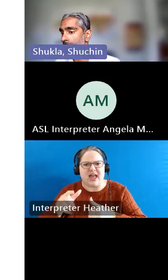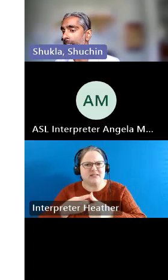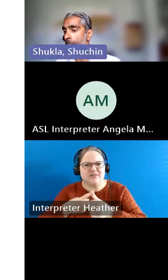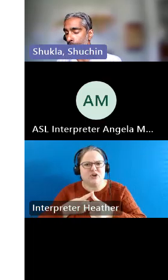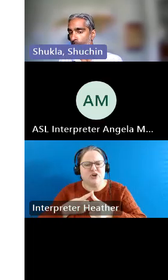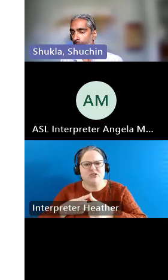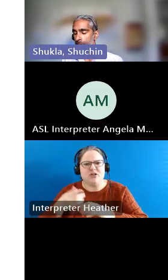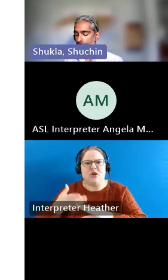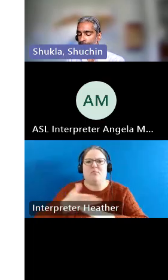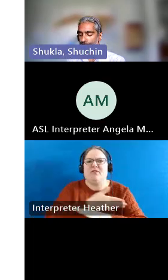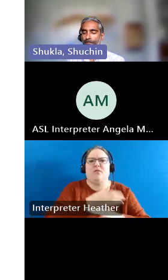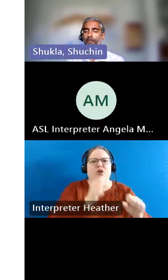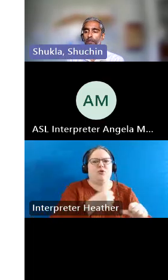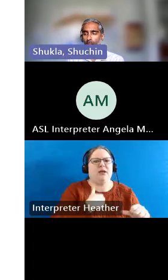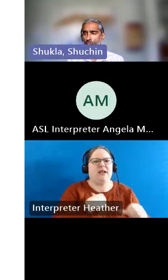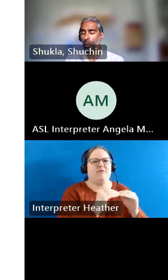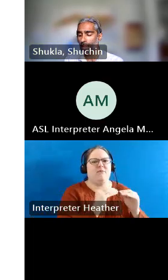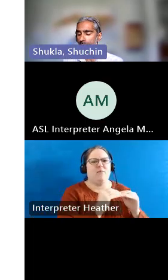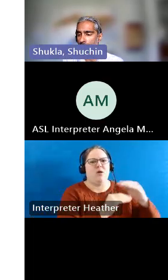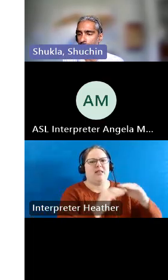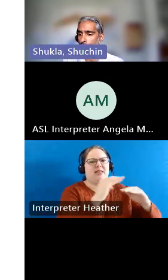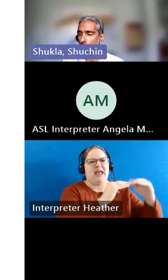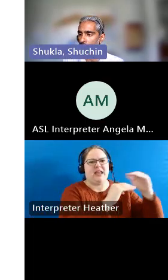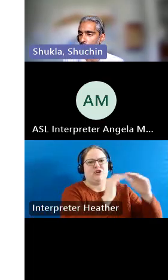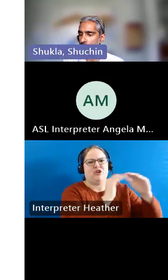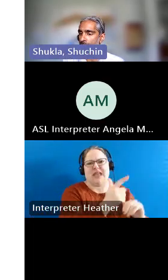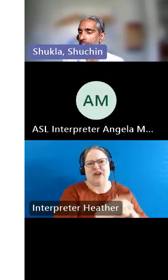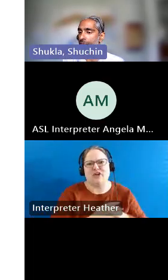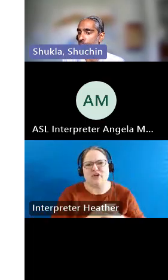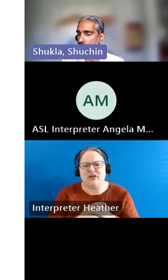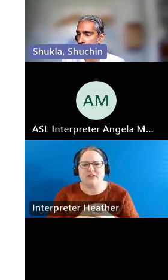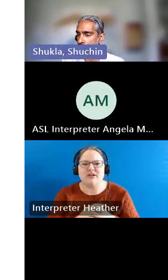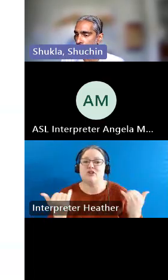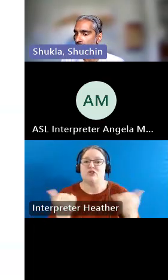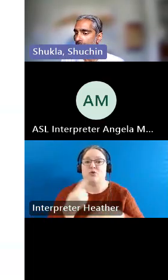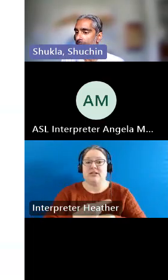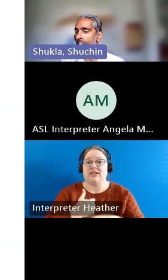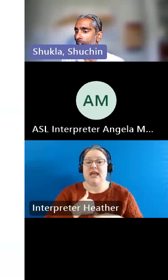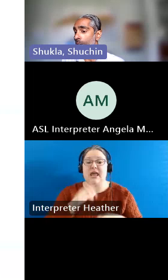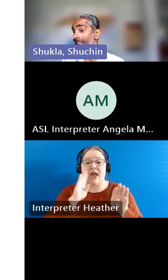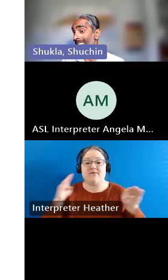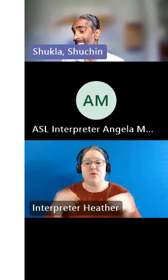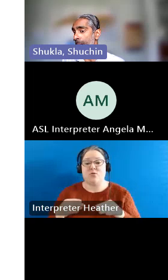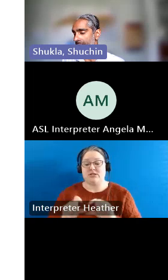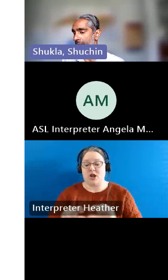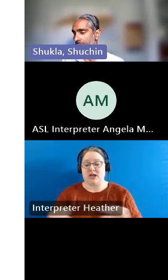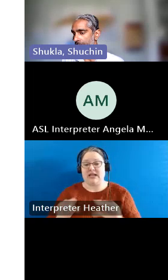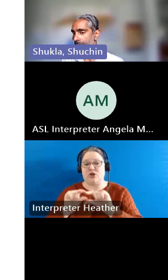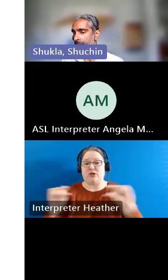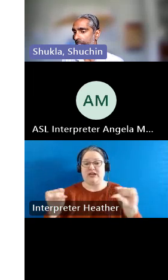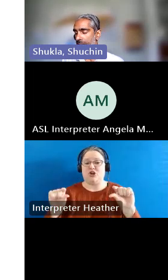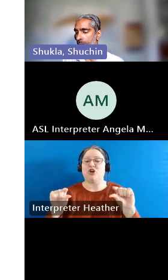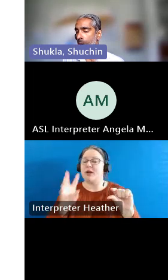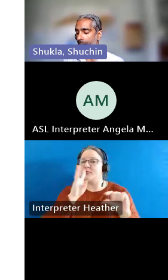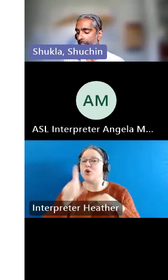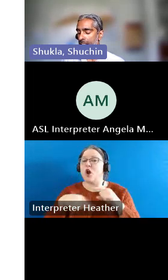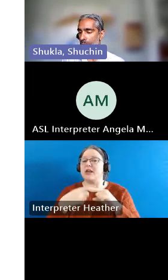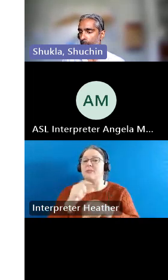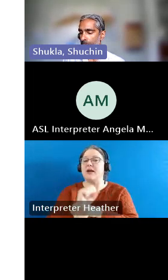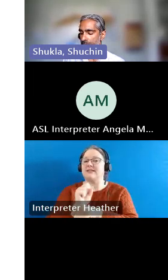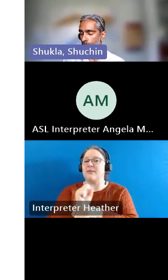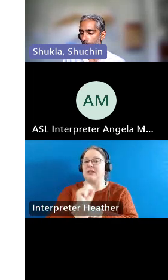before we get to the deeper layers. So here today, I'm really focusing on these first 2, or really the stabilization stage